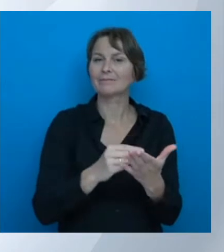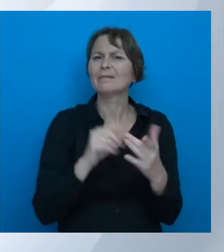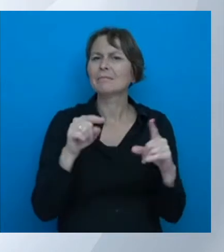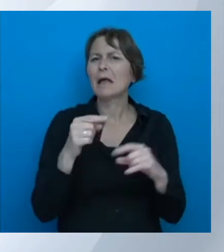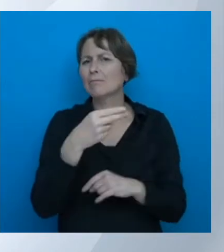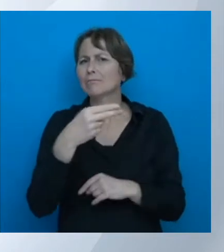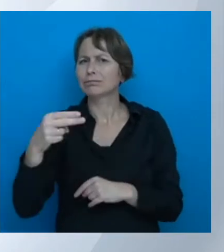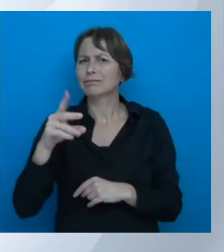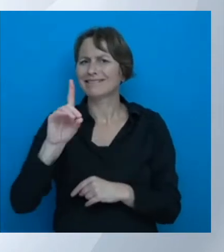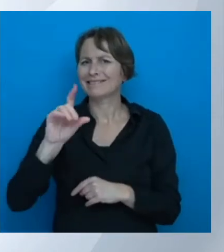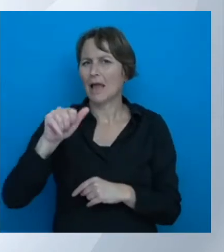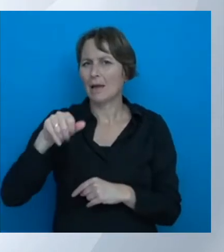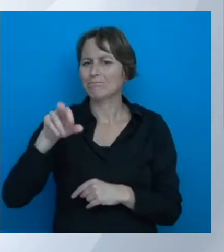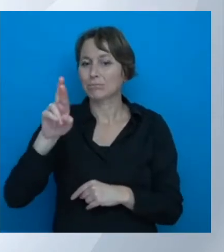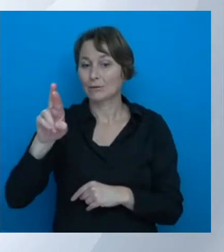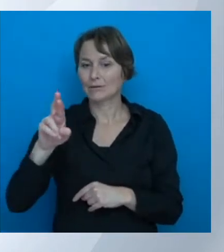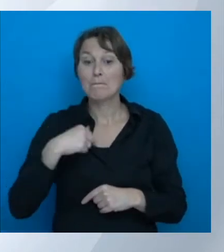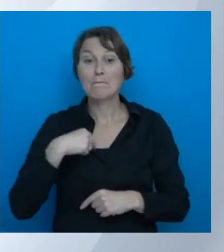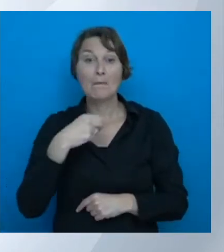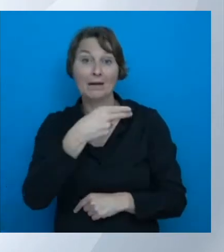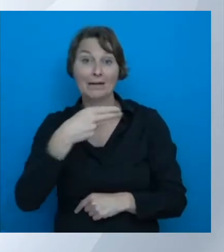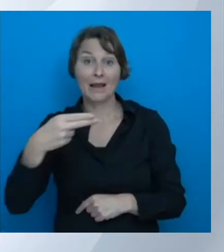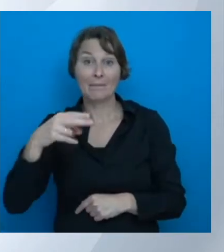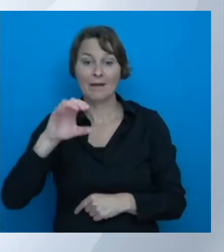architect in Microsoft.